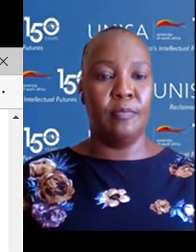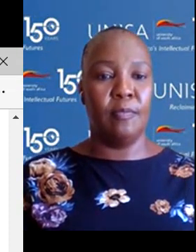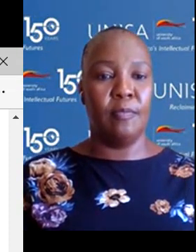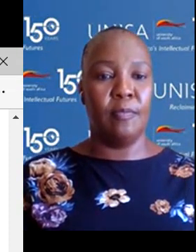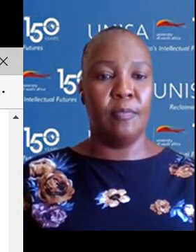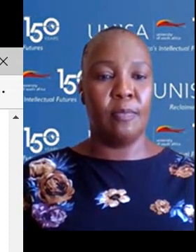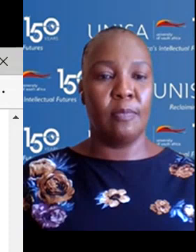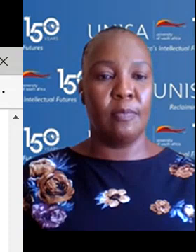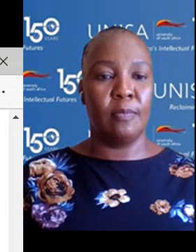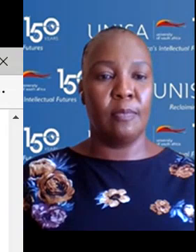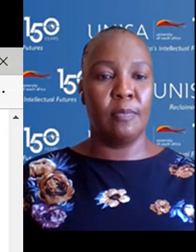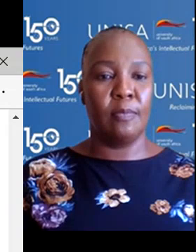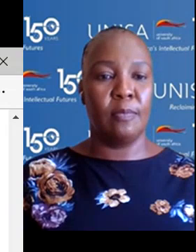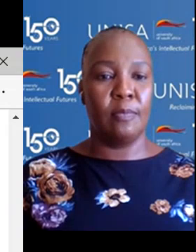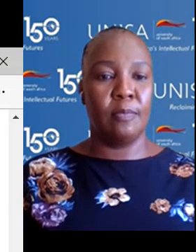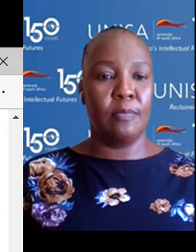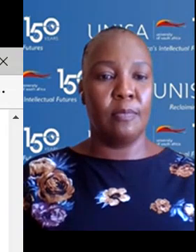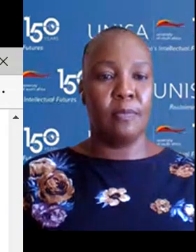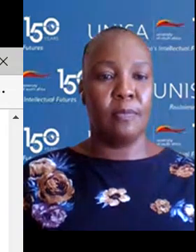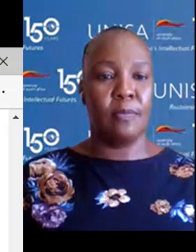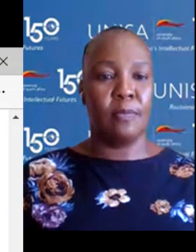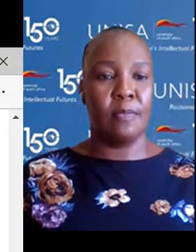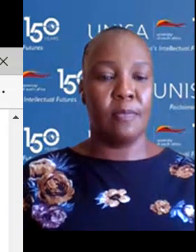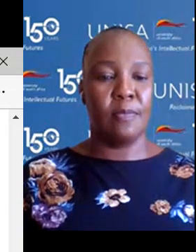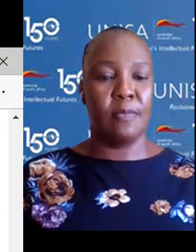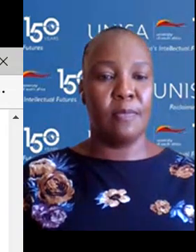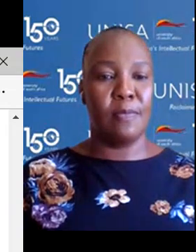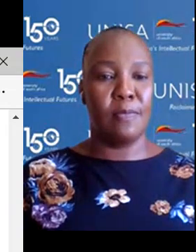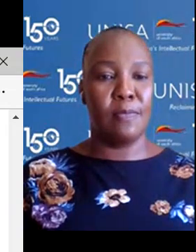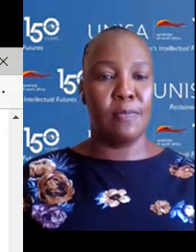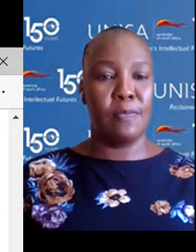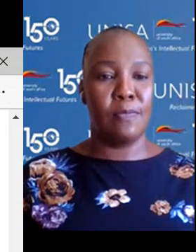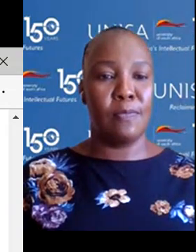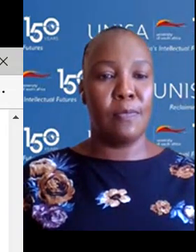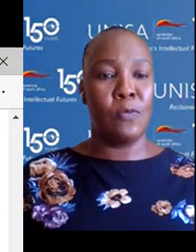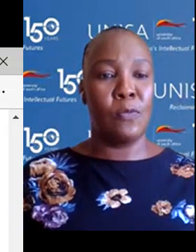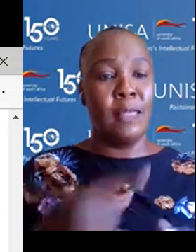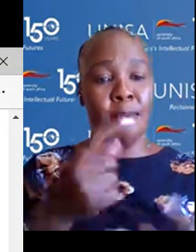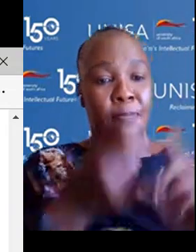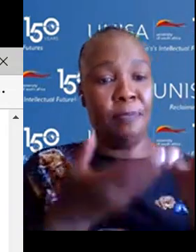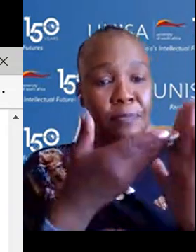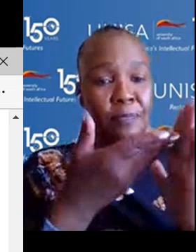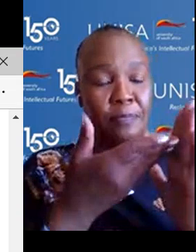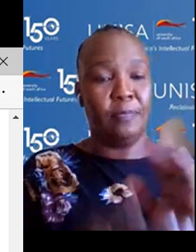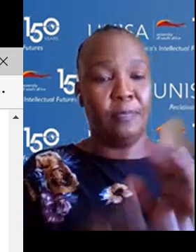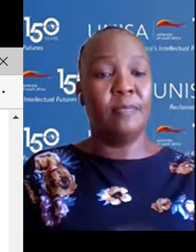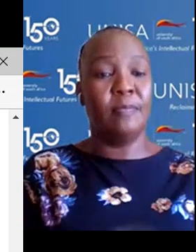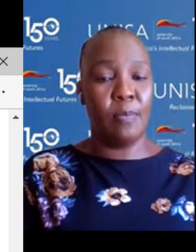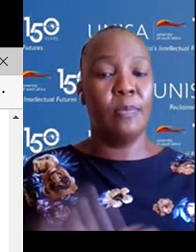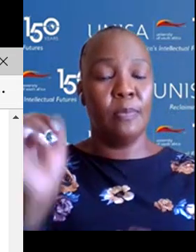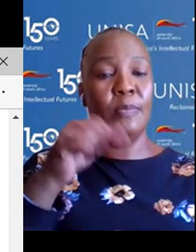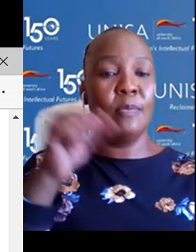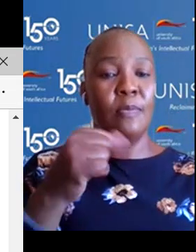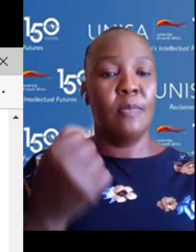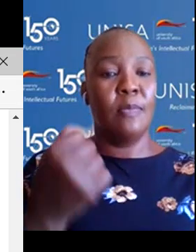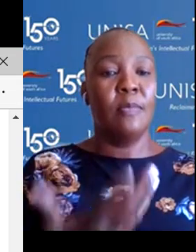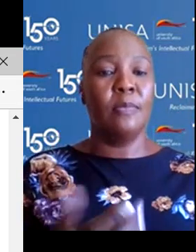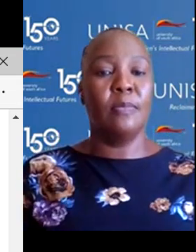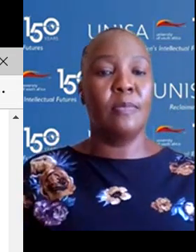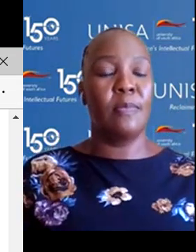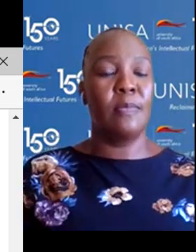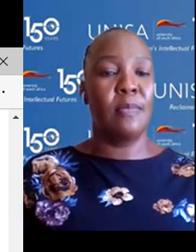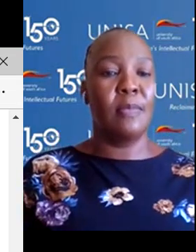Okay, you mean this little guy? Yep, that was. All right, cool. All right, guys. Sorry, yes. Thanks,